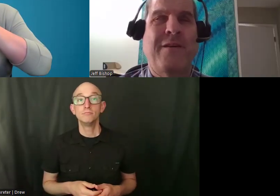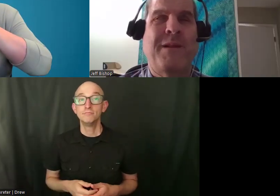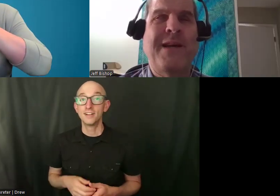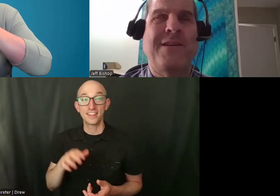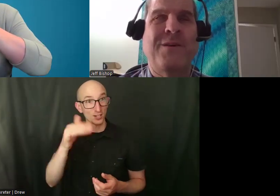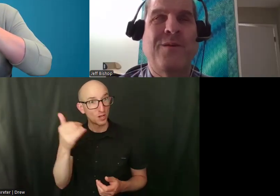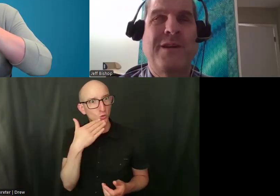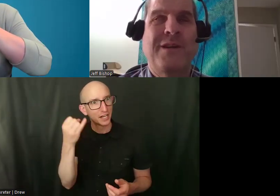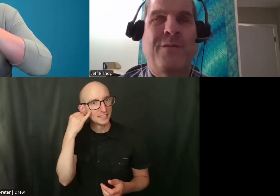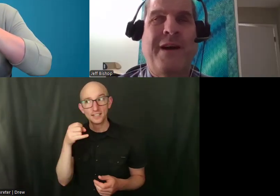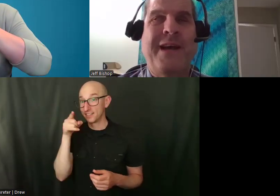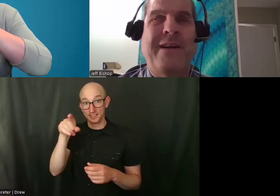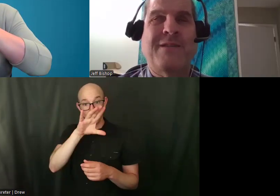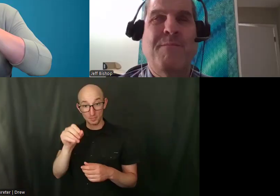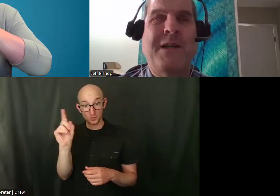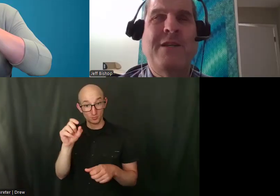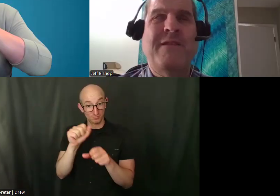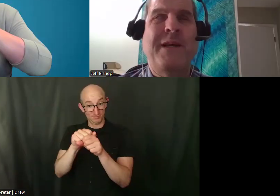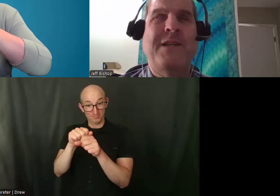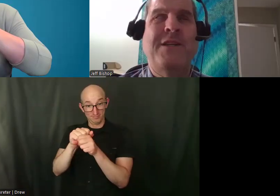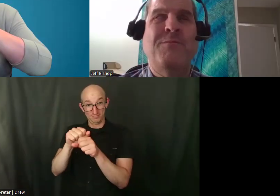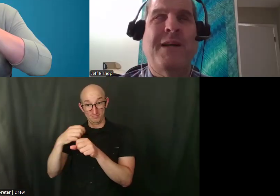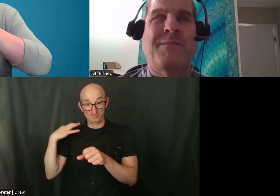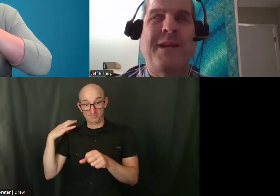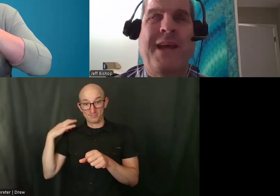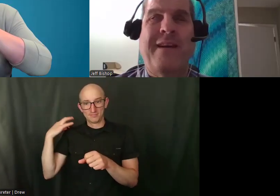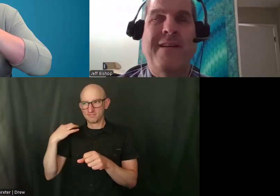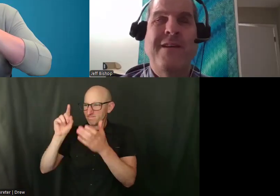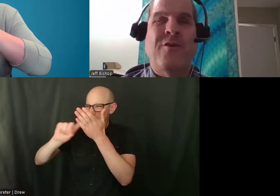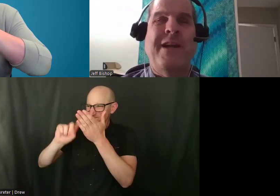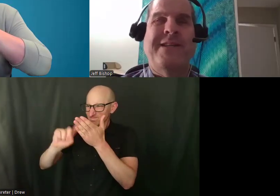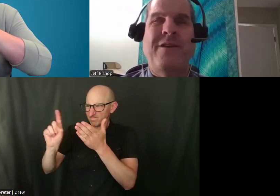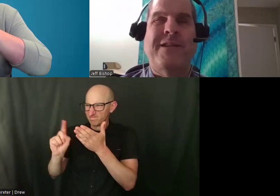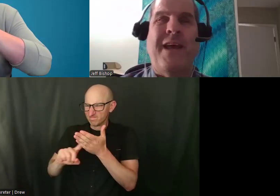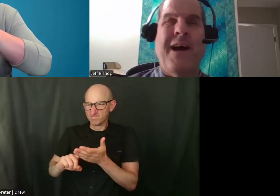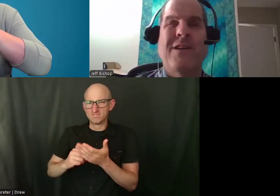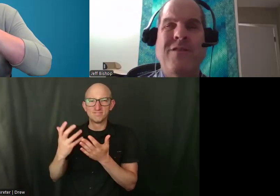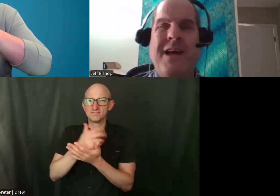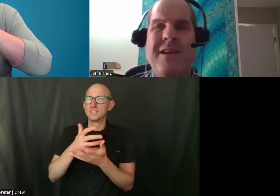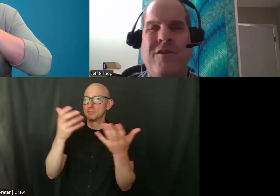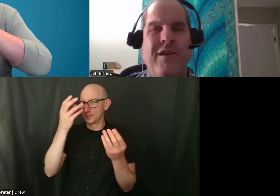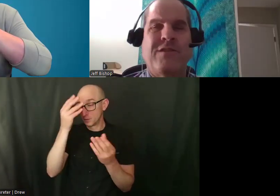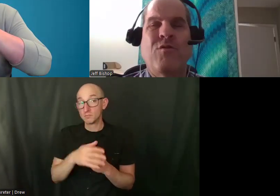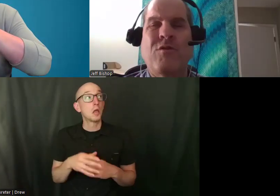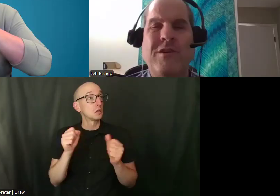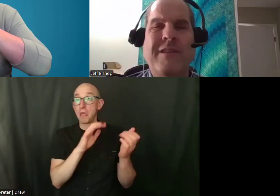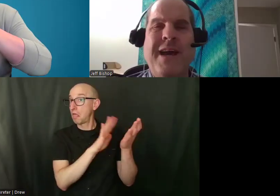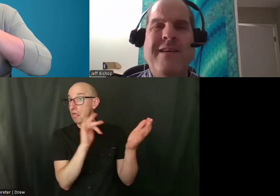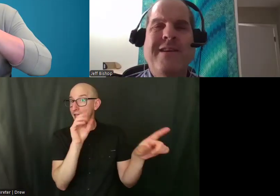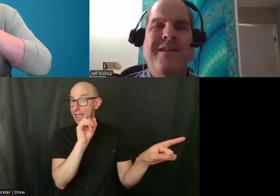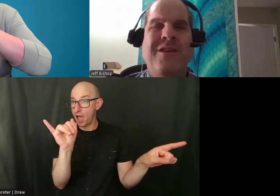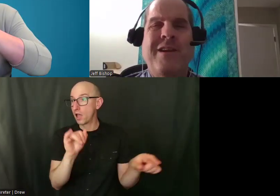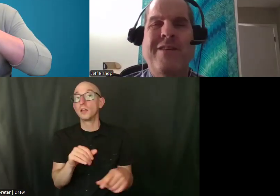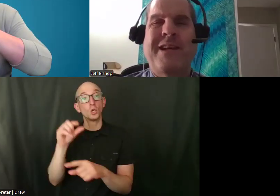that you're applying to. Find out as much information as you possibly can. You can use AI to do that. You can use Google to do